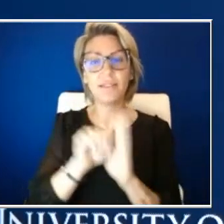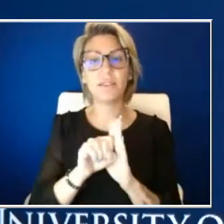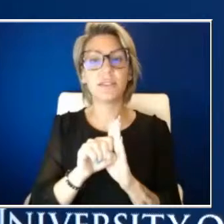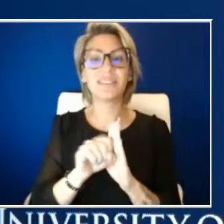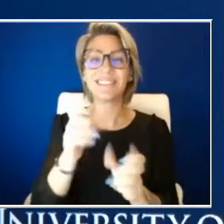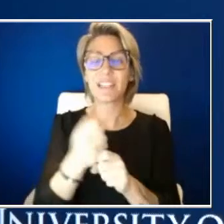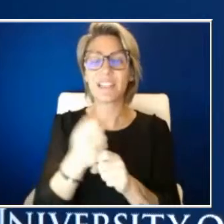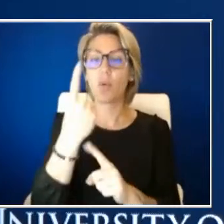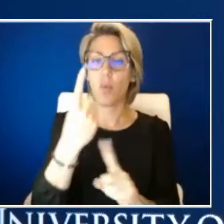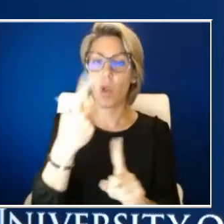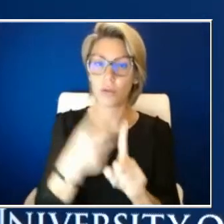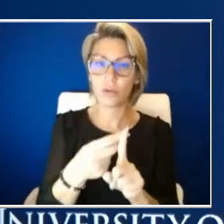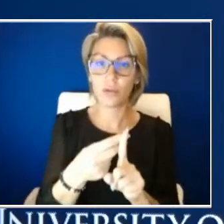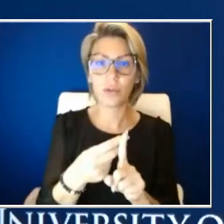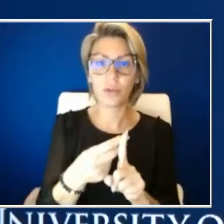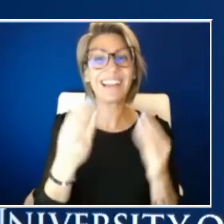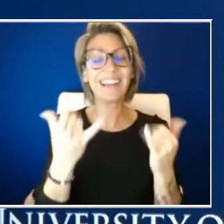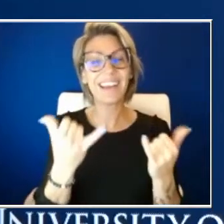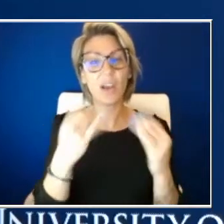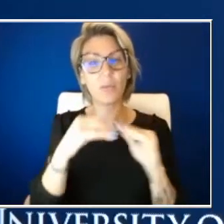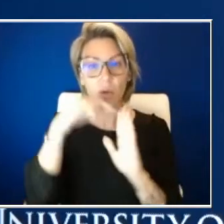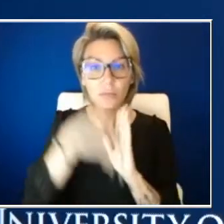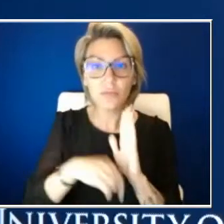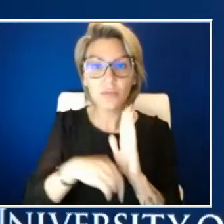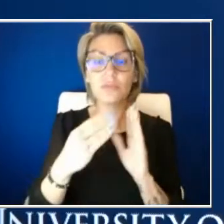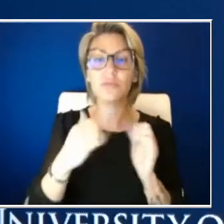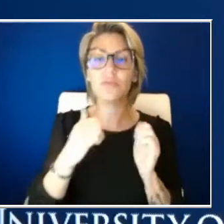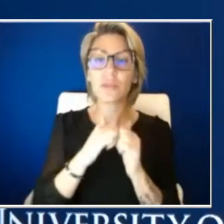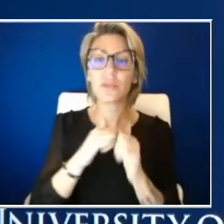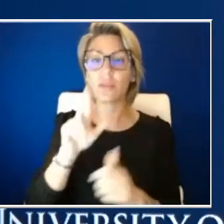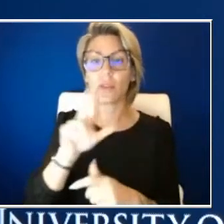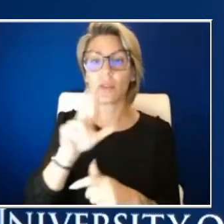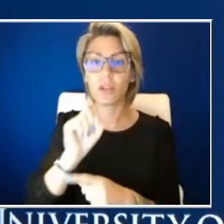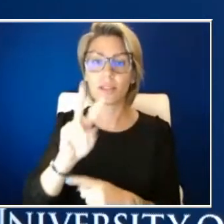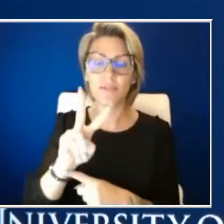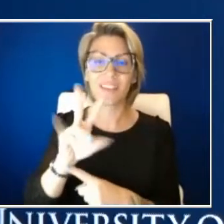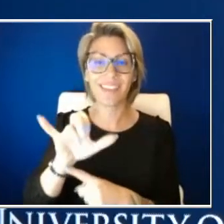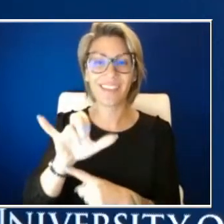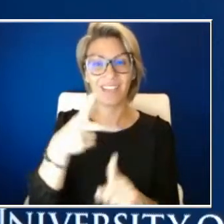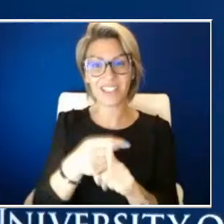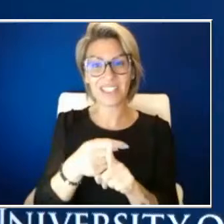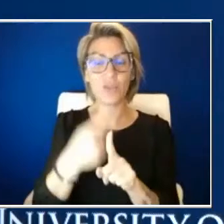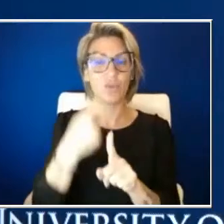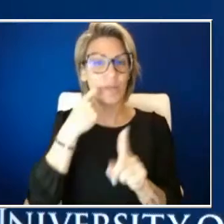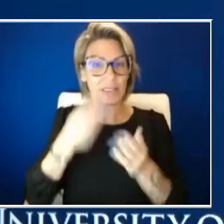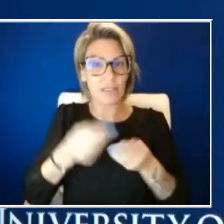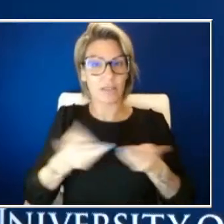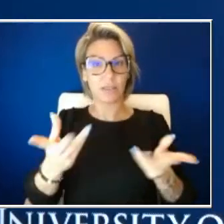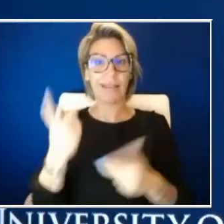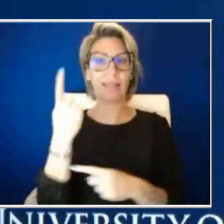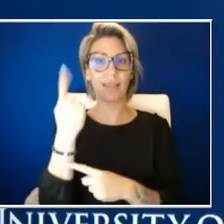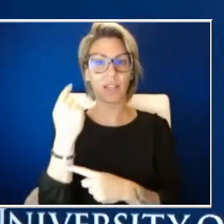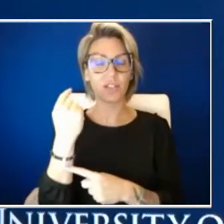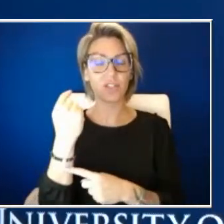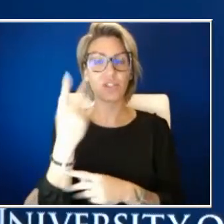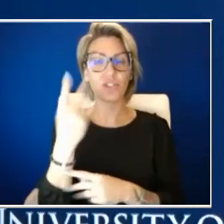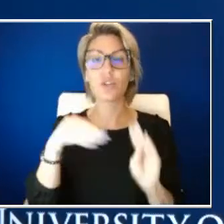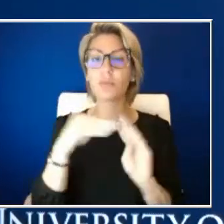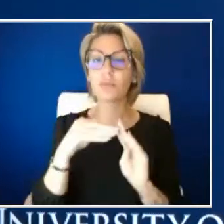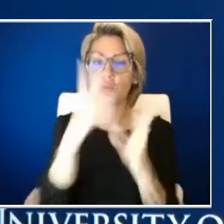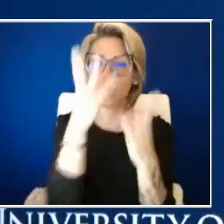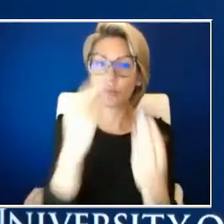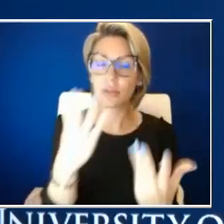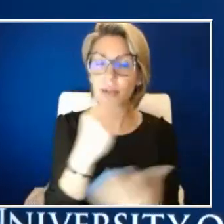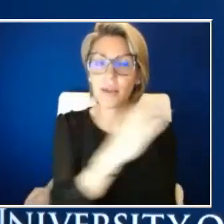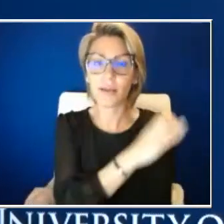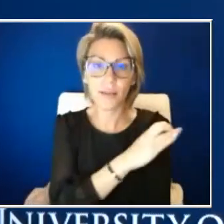get further into this, because again, the RSV vaccines just came out last year, As we get more data, clinical data, there may